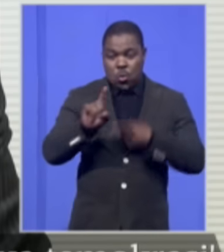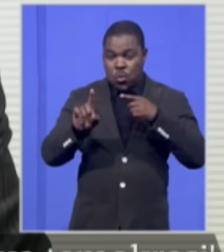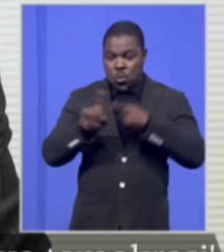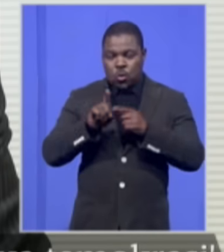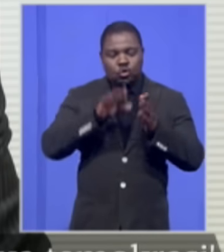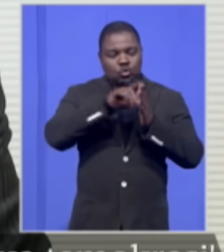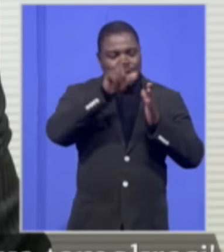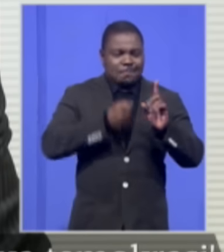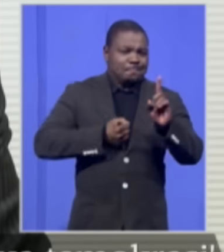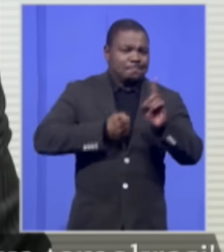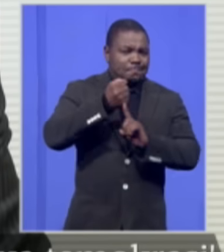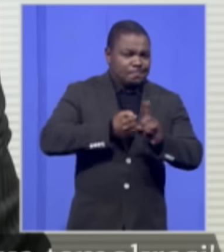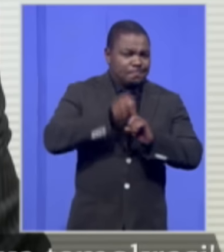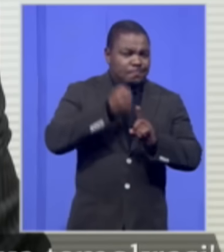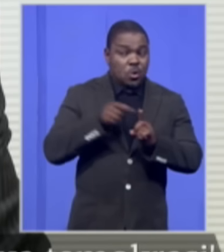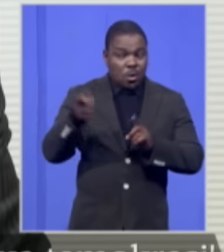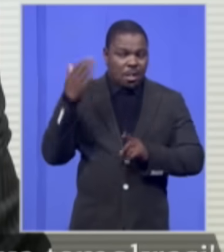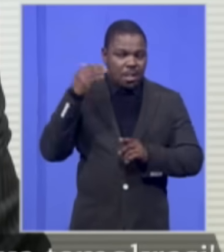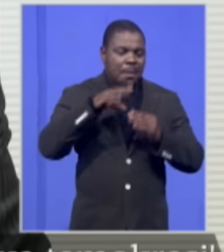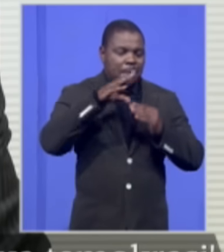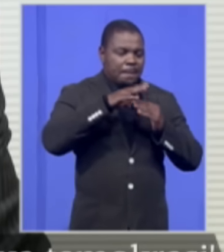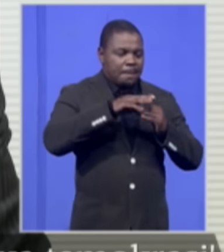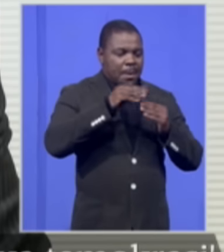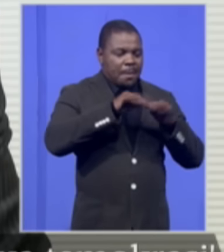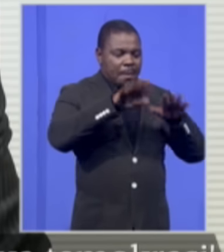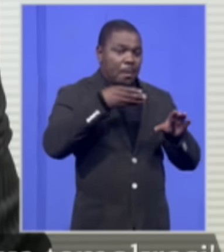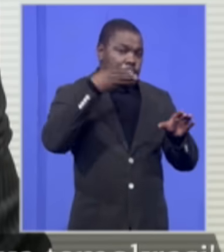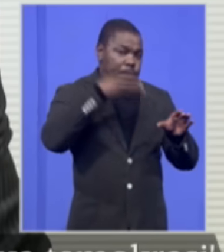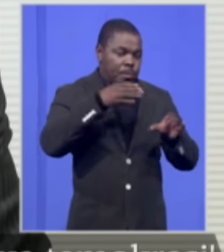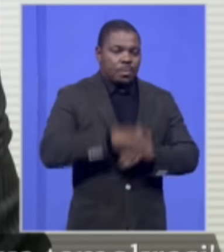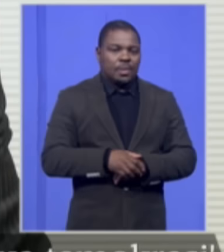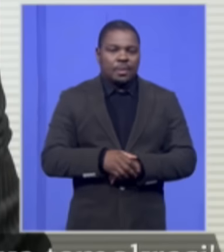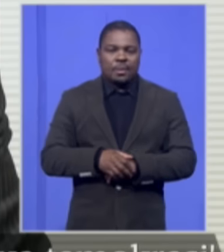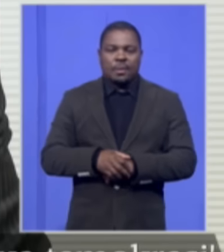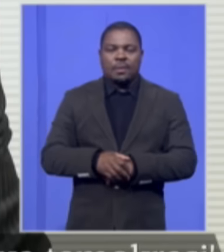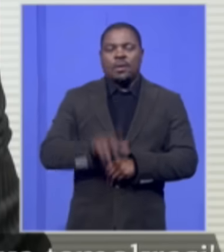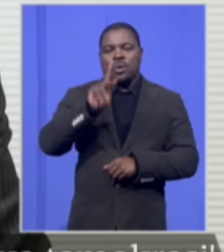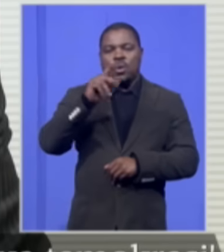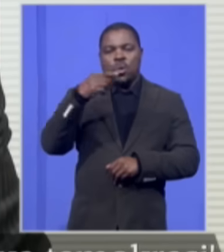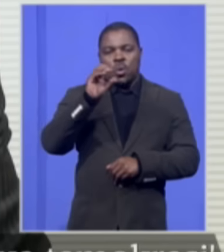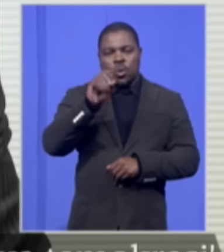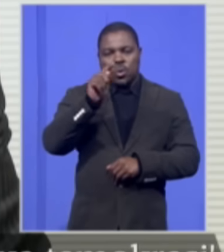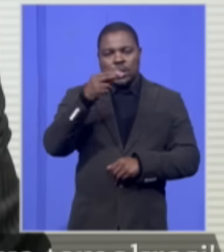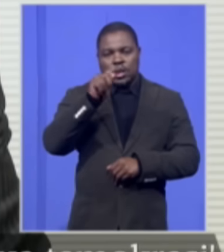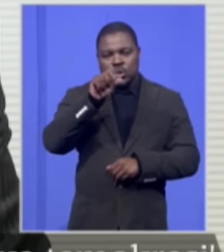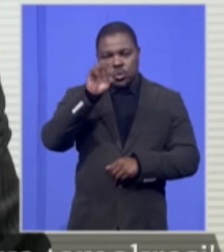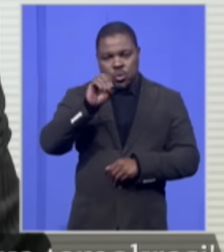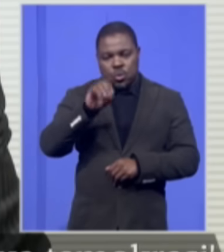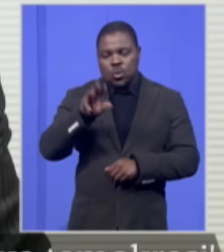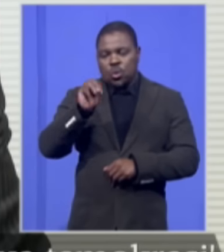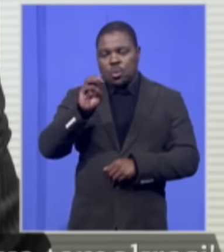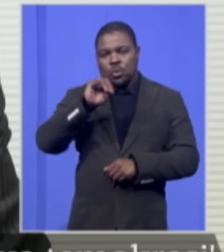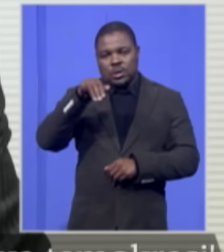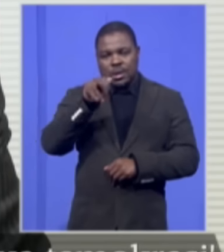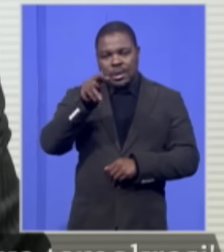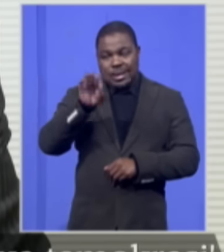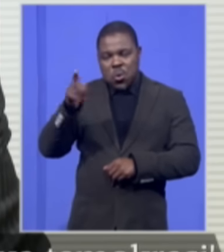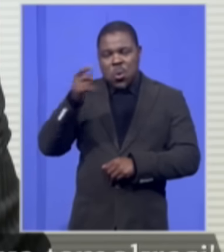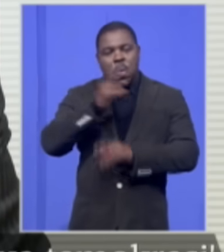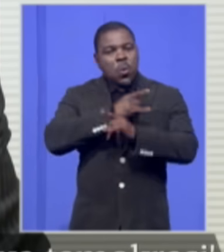student activist and former Member of Parliament. Ms. Khuthatso Monjane, Grand